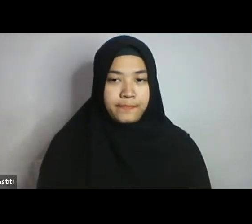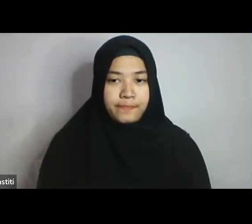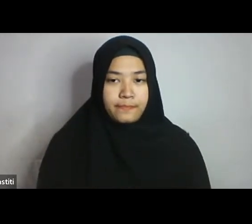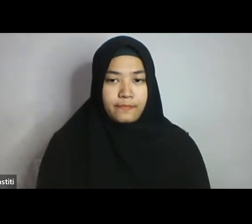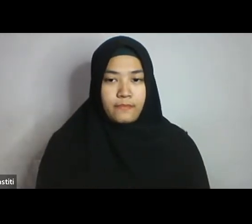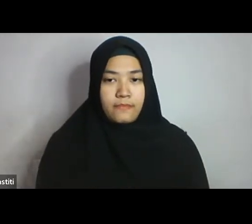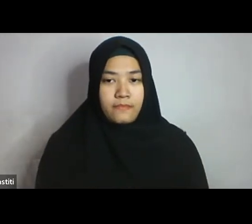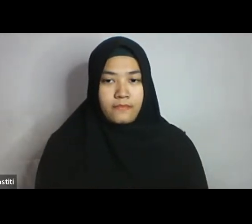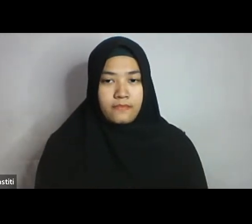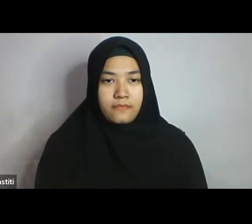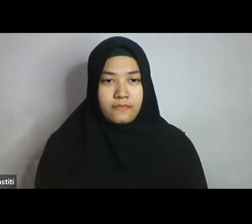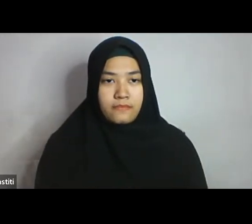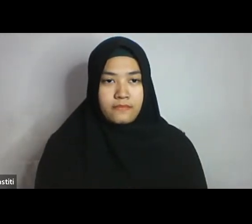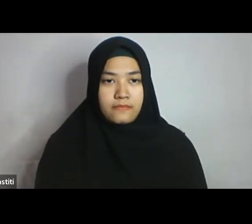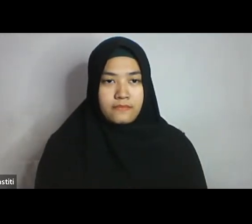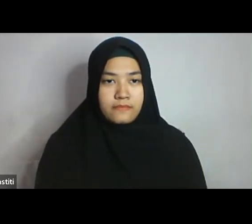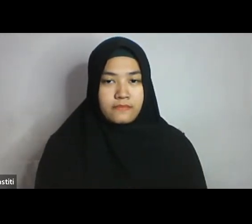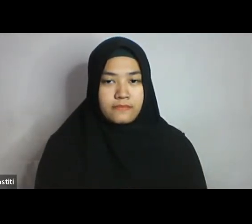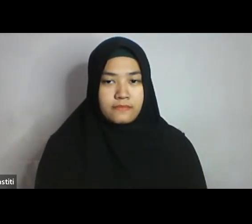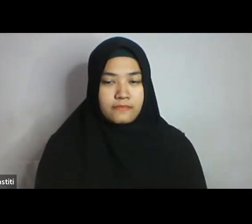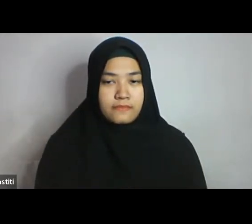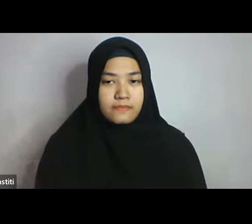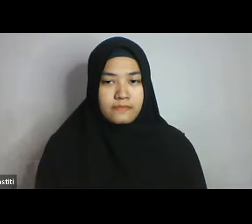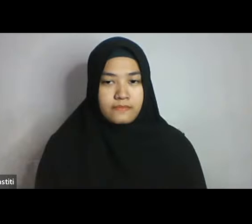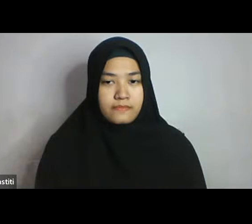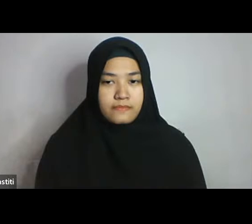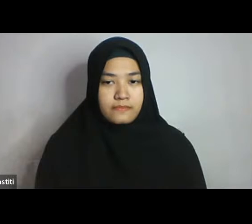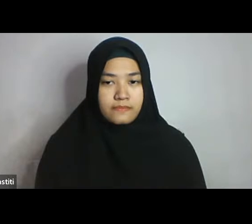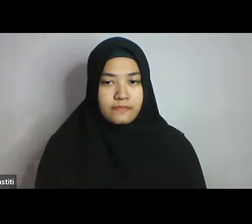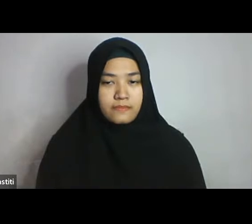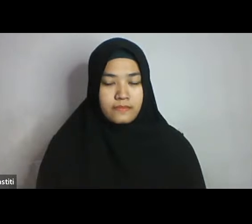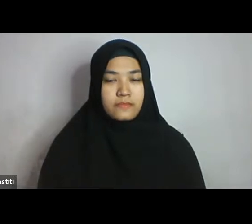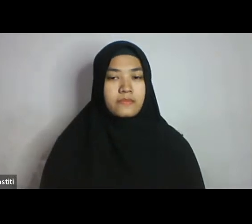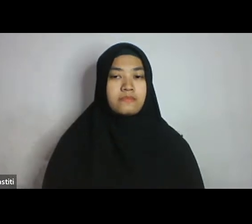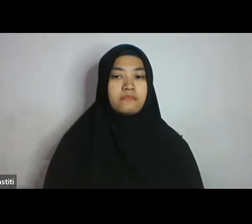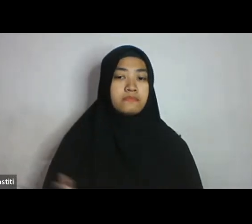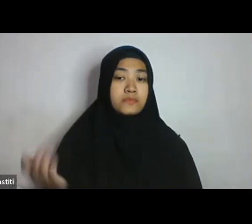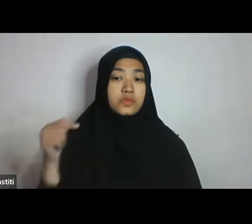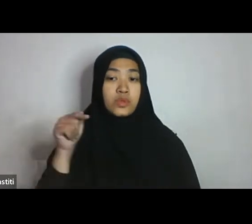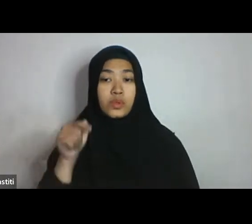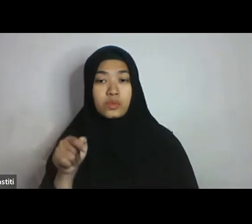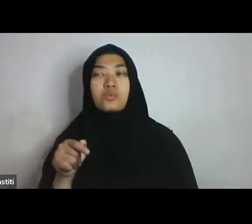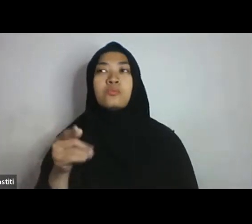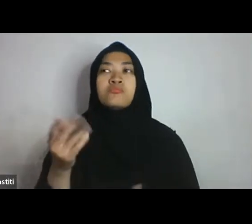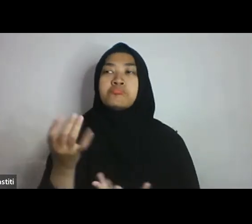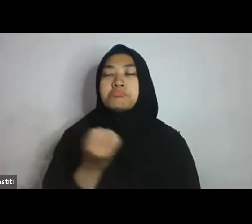again, these are the things that are going to make a difference in the very near future.